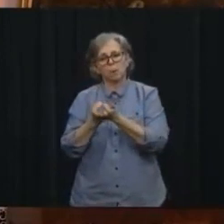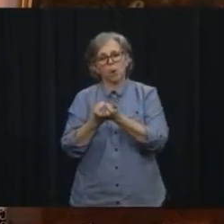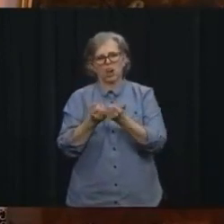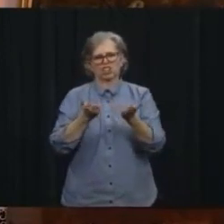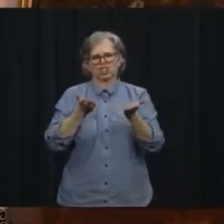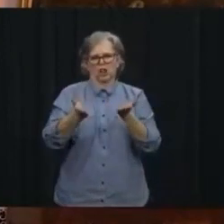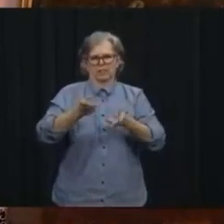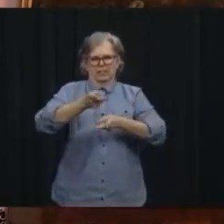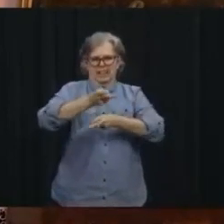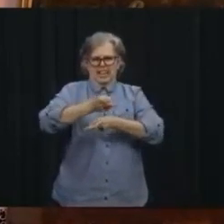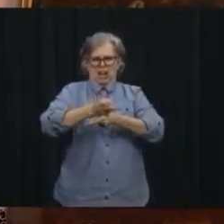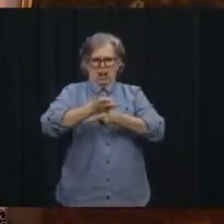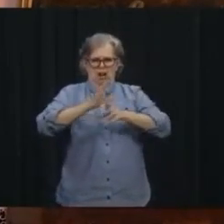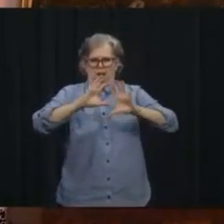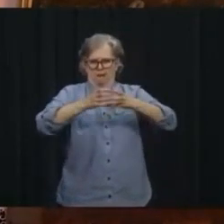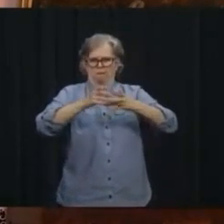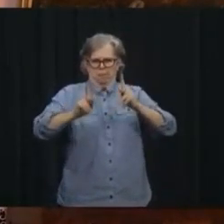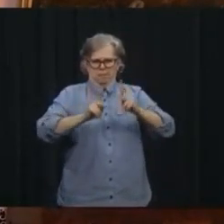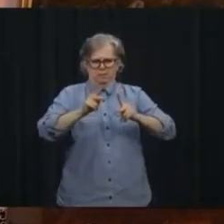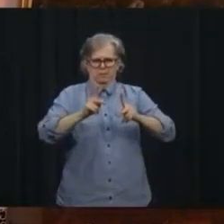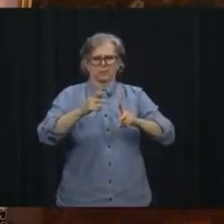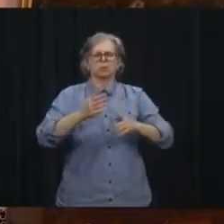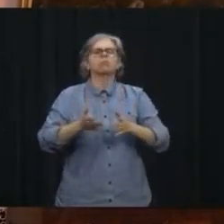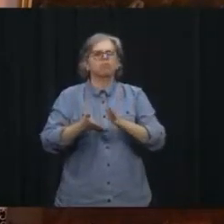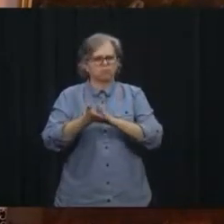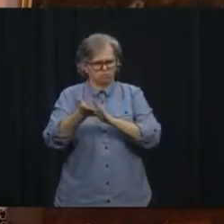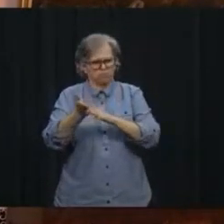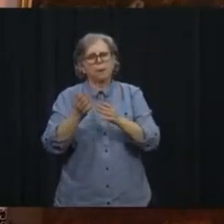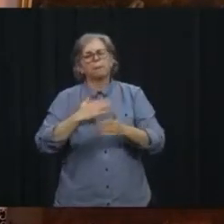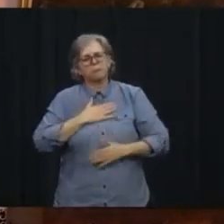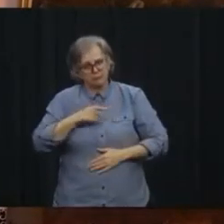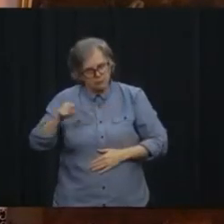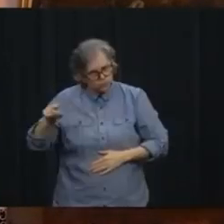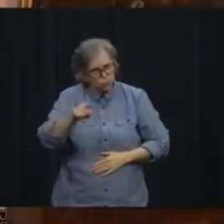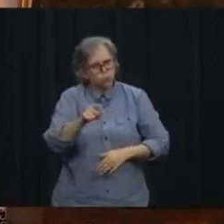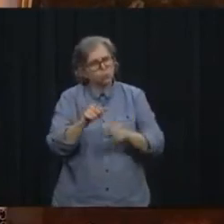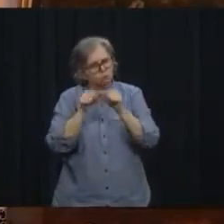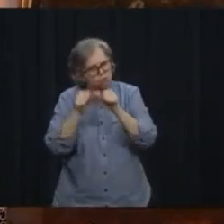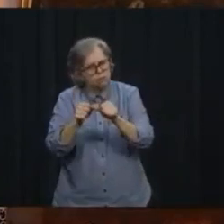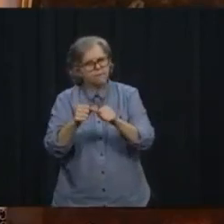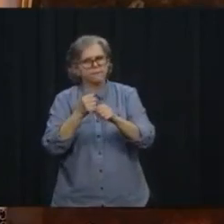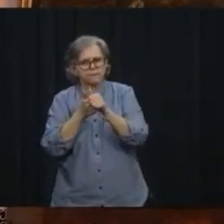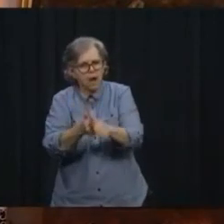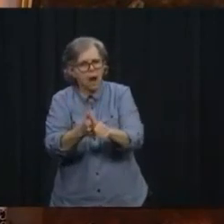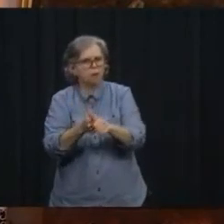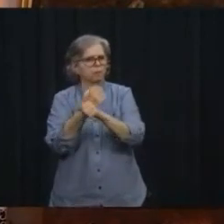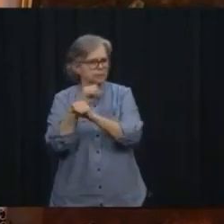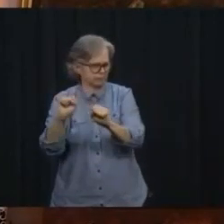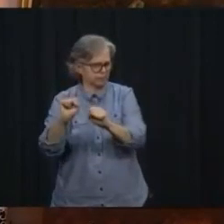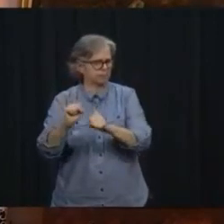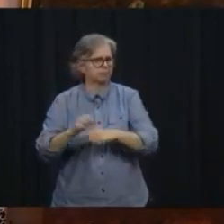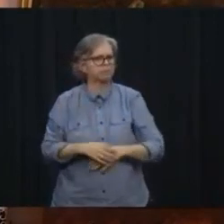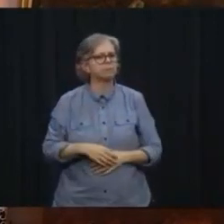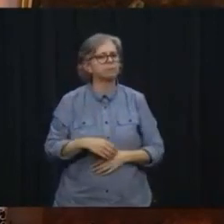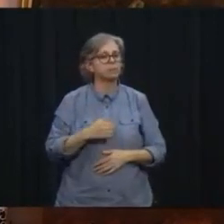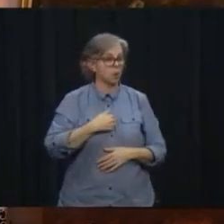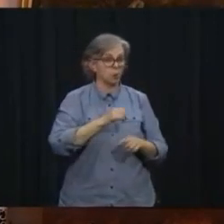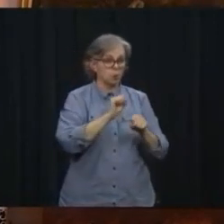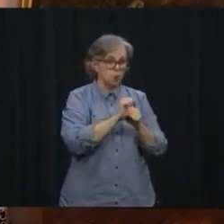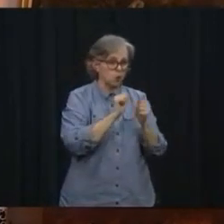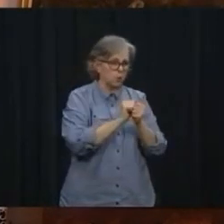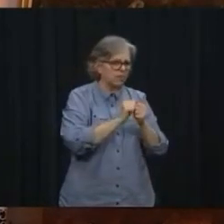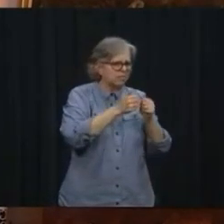families, guardians, providers are and have made the tough decisions to keep people home, and I applaud